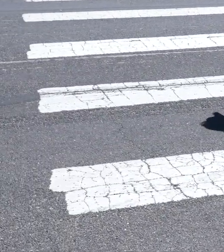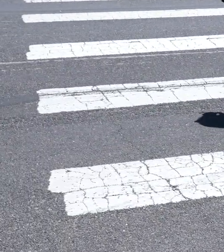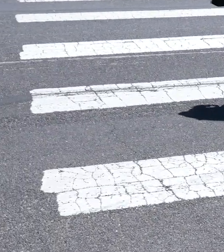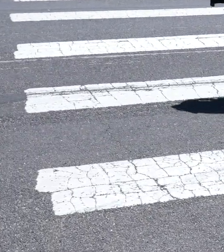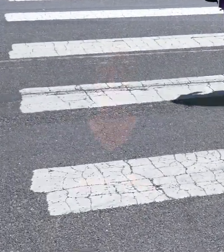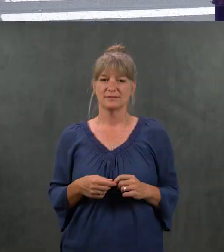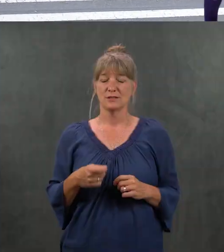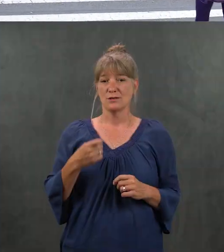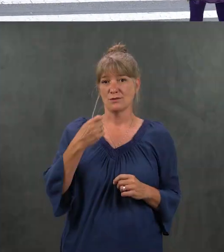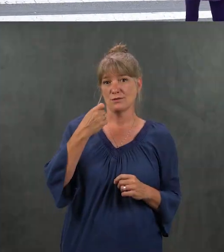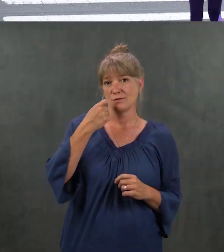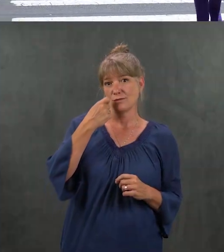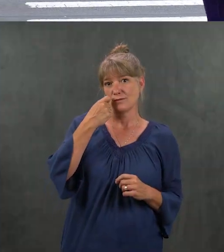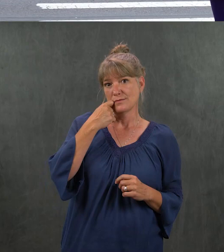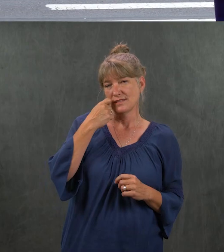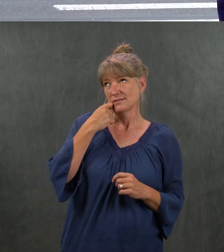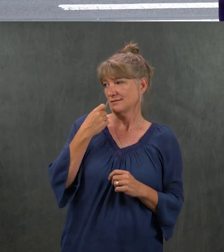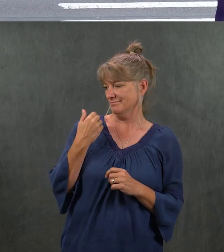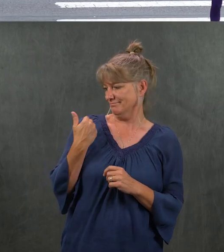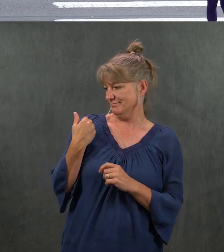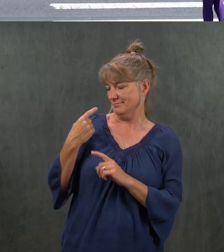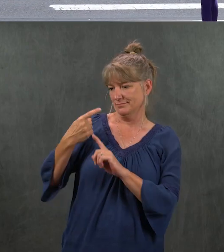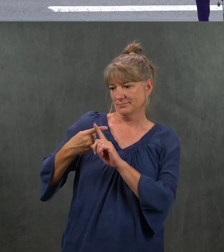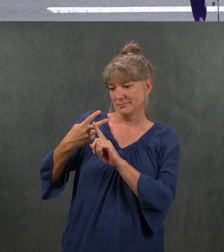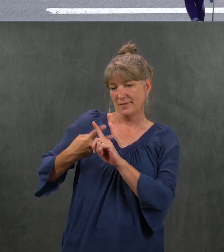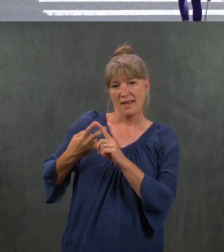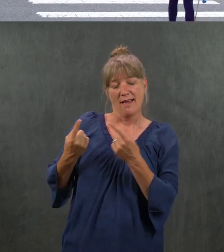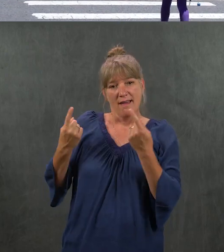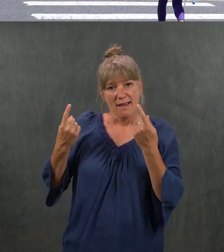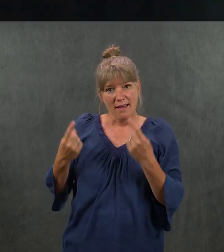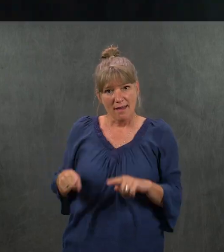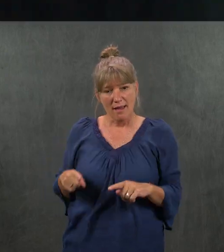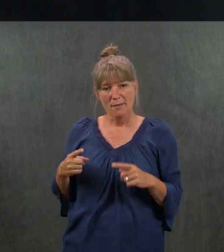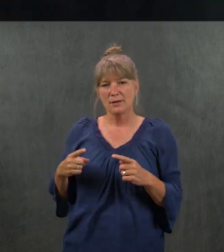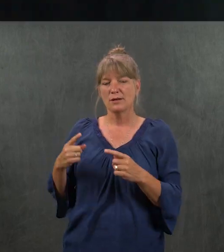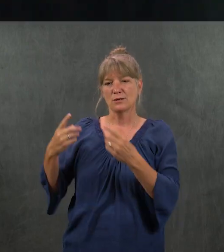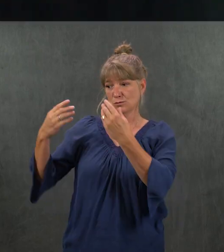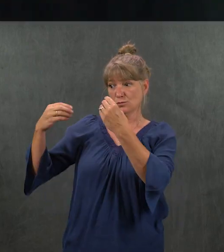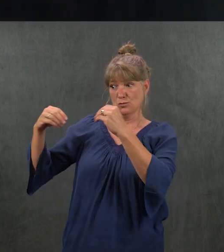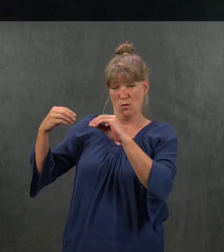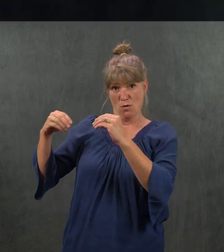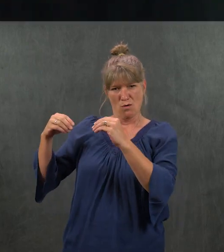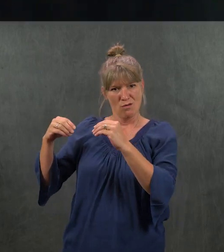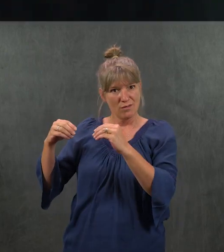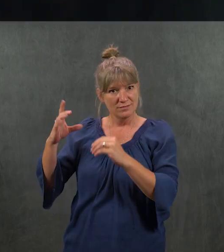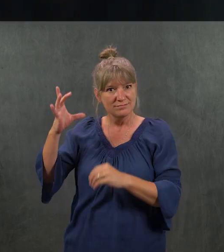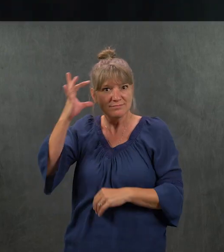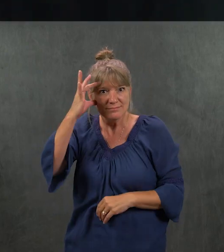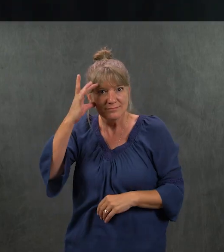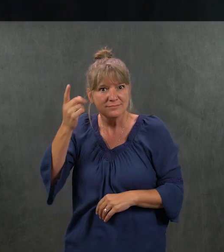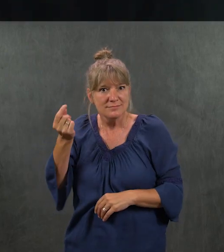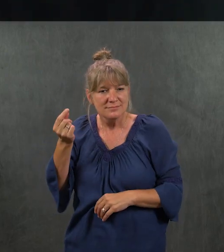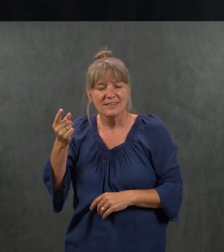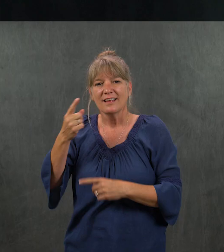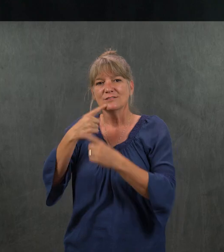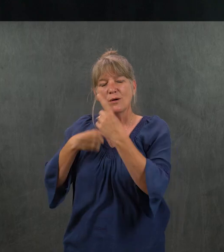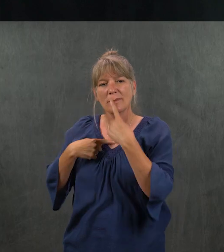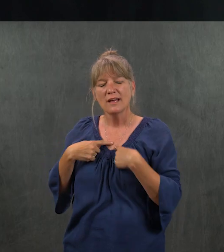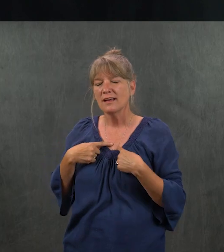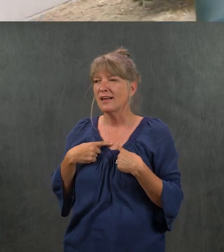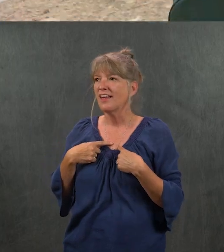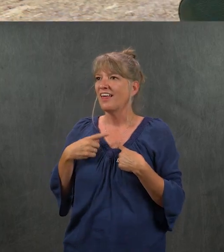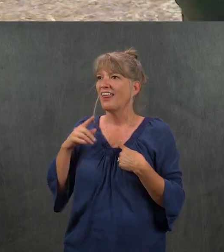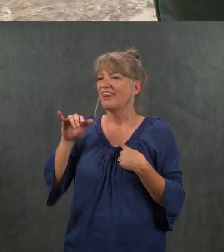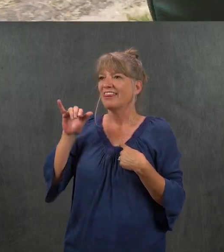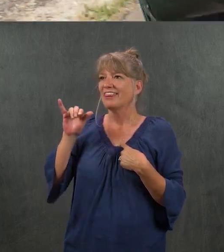street. Alyssa. I recently, in the last several months, have even had a store have the audacity and the gall to